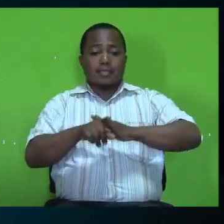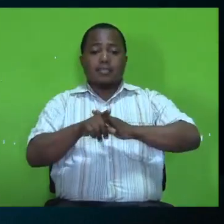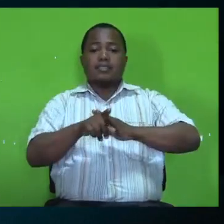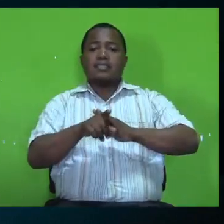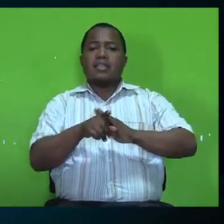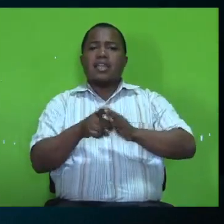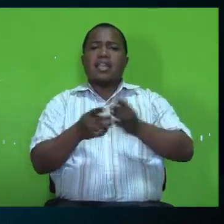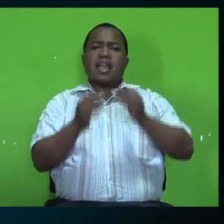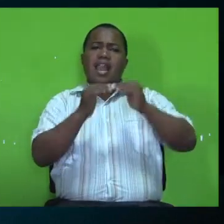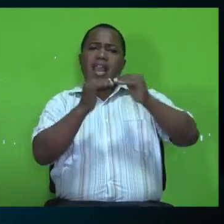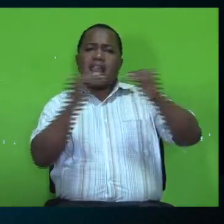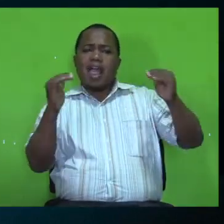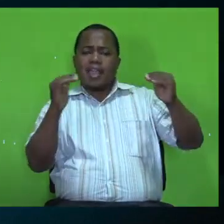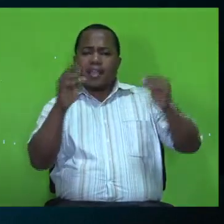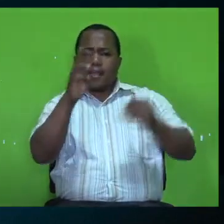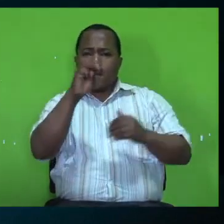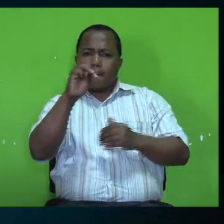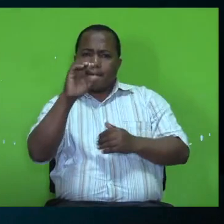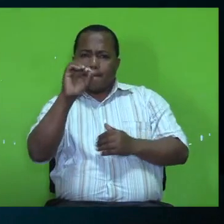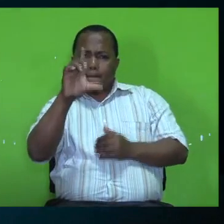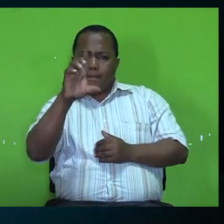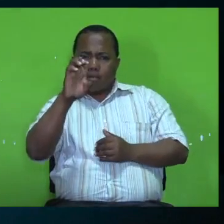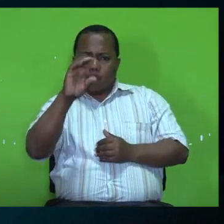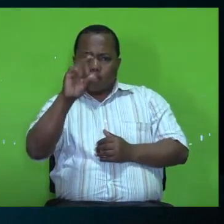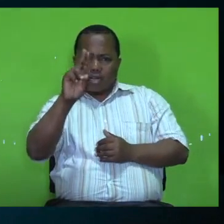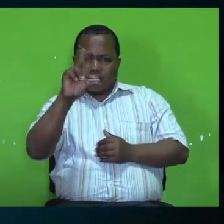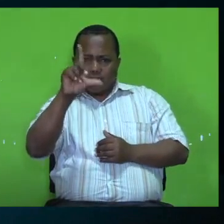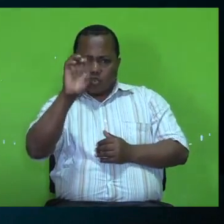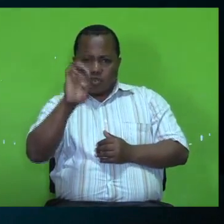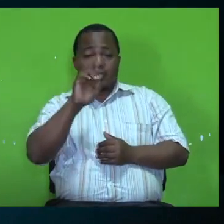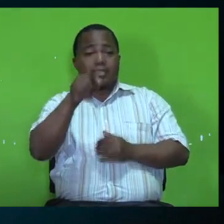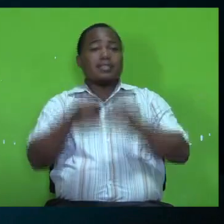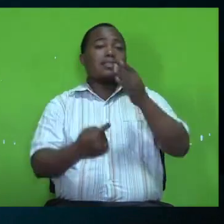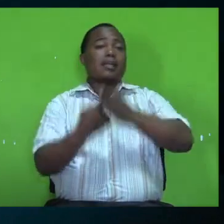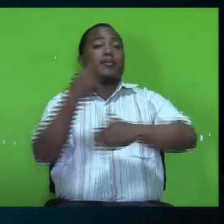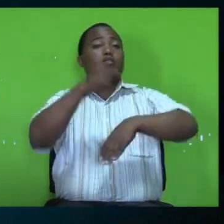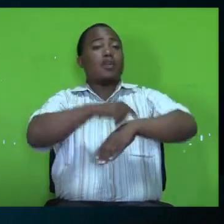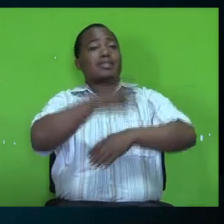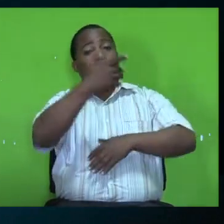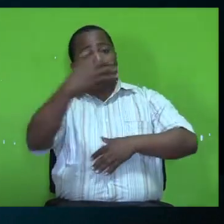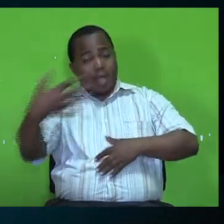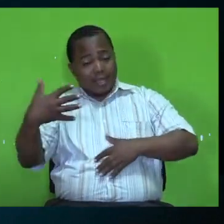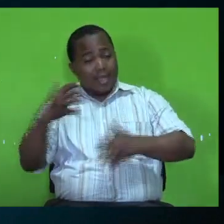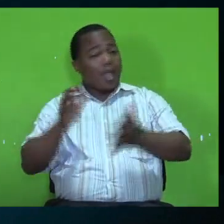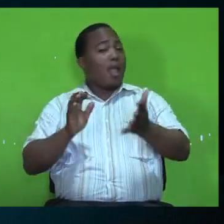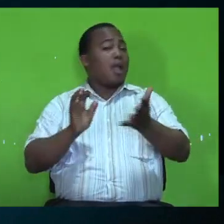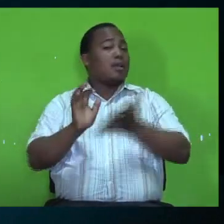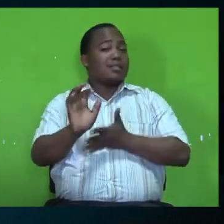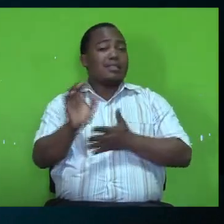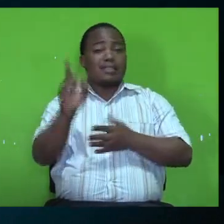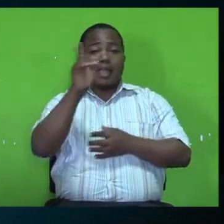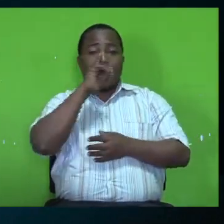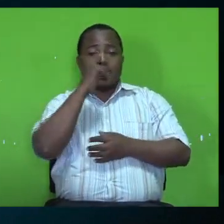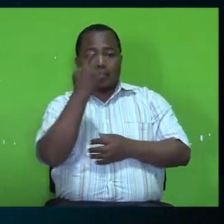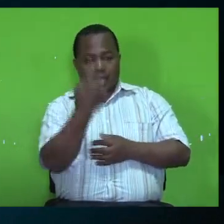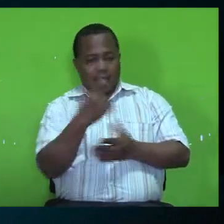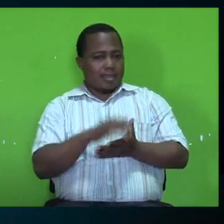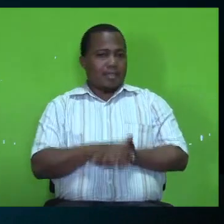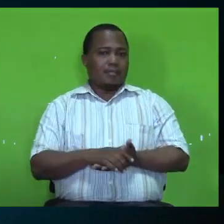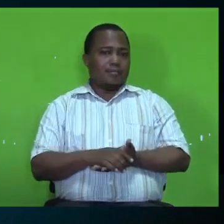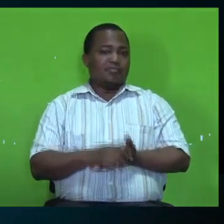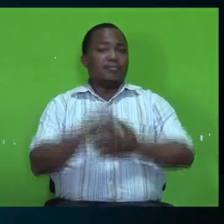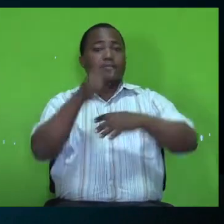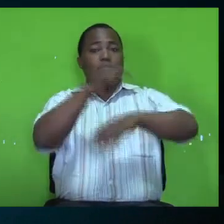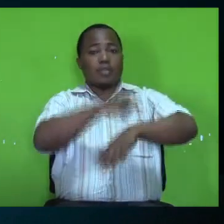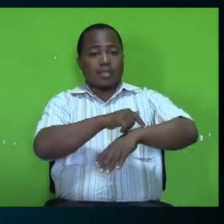like molecules. This happens when water molecules attract each other